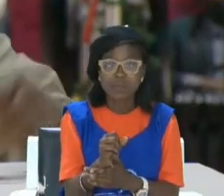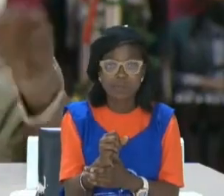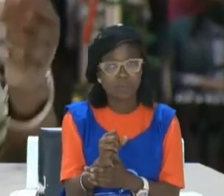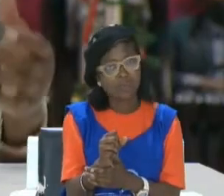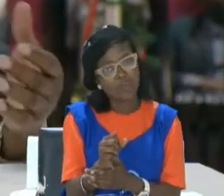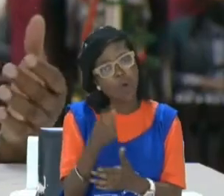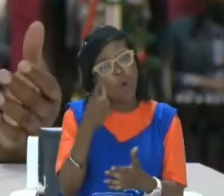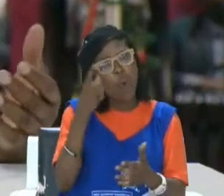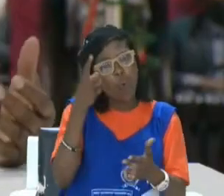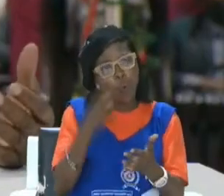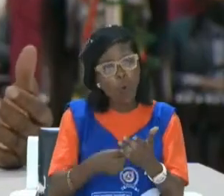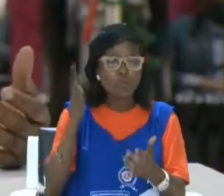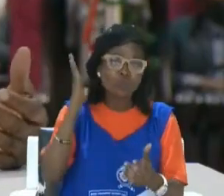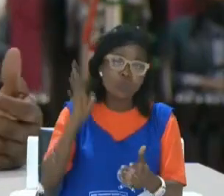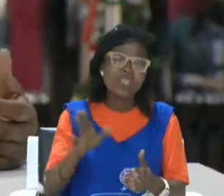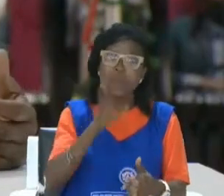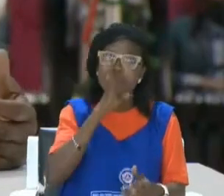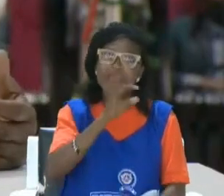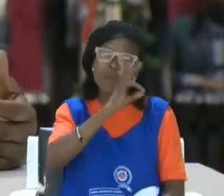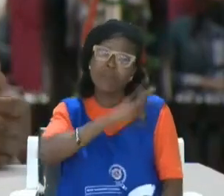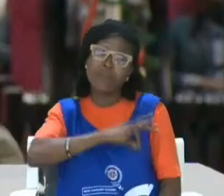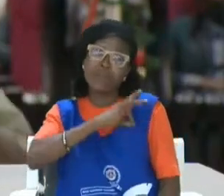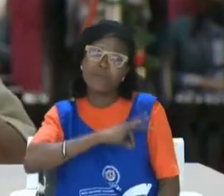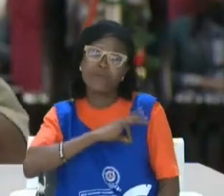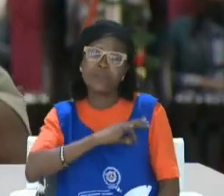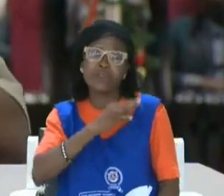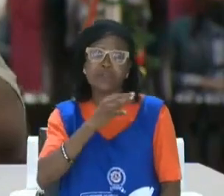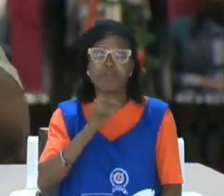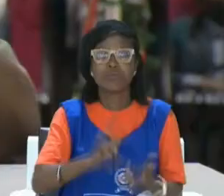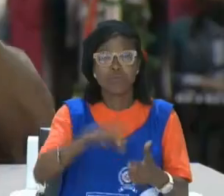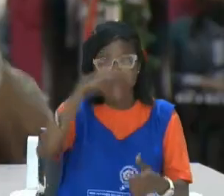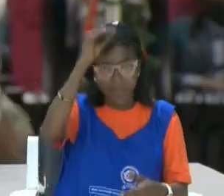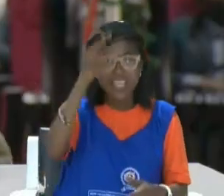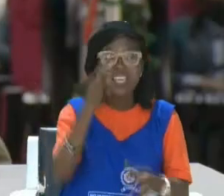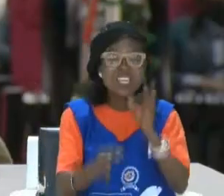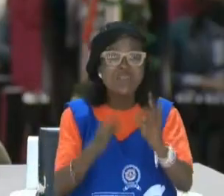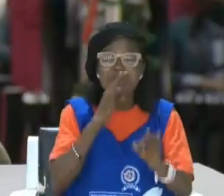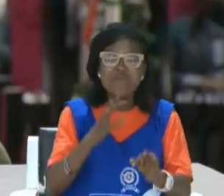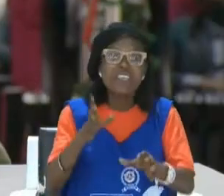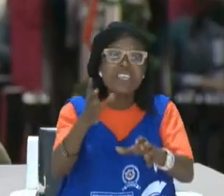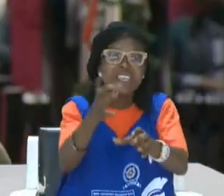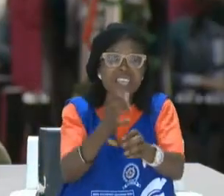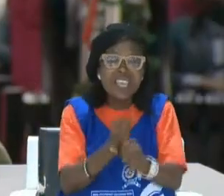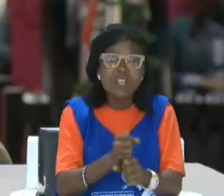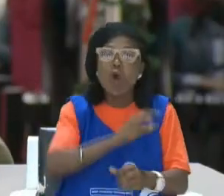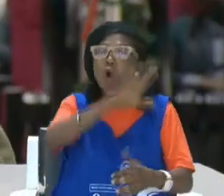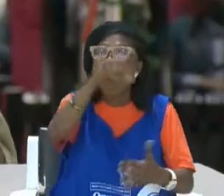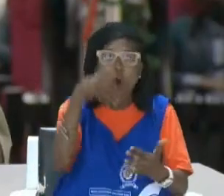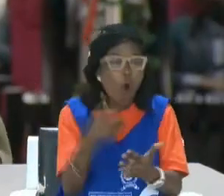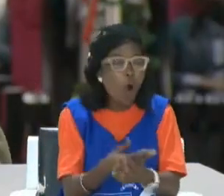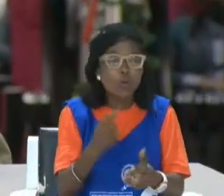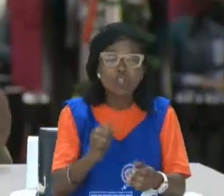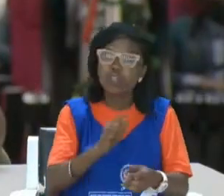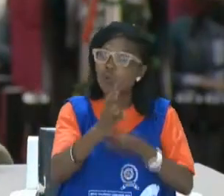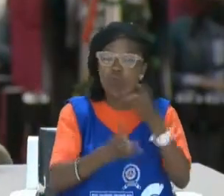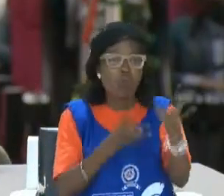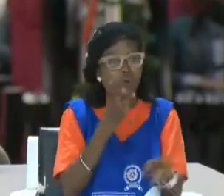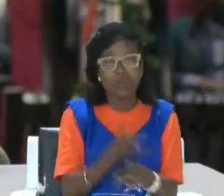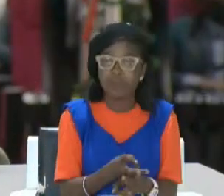what shall it profit a man if he should gain the whole world and lose his